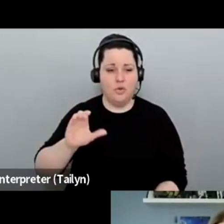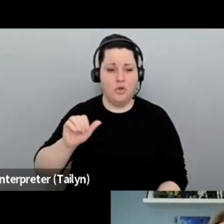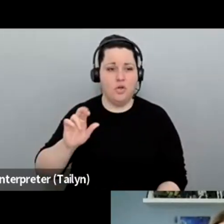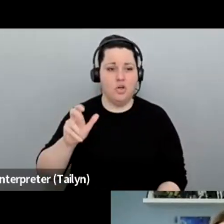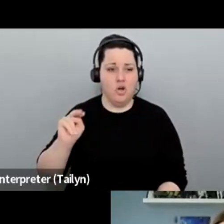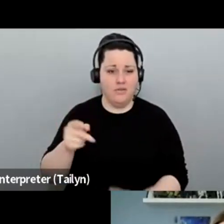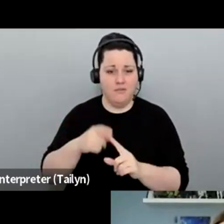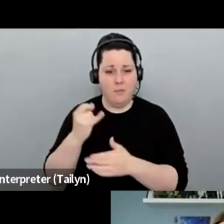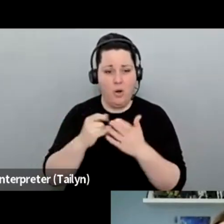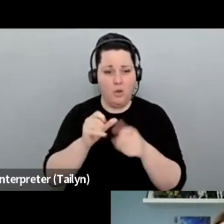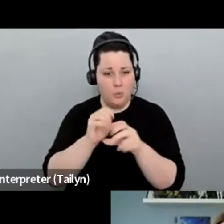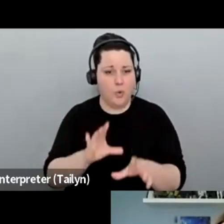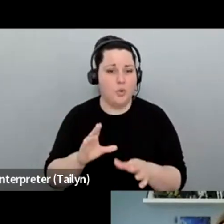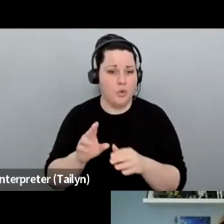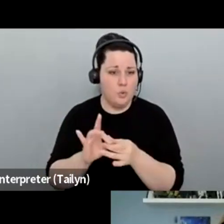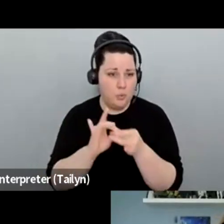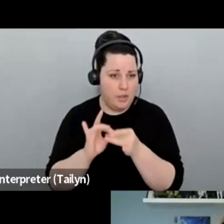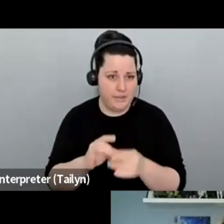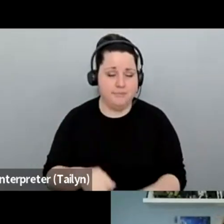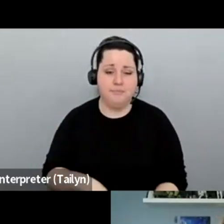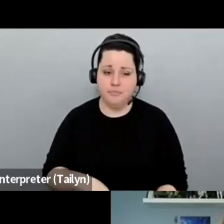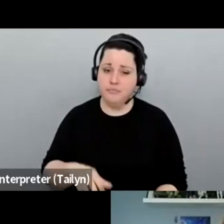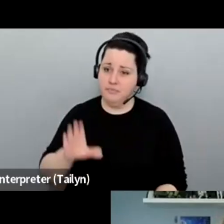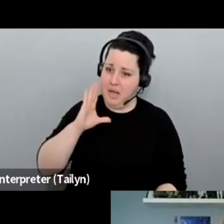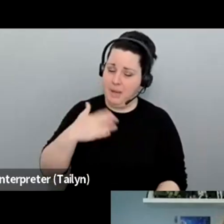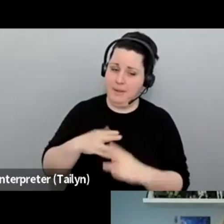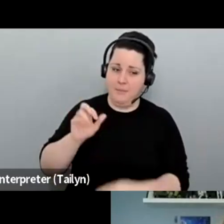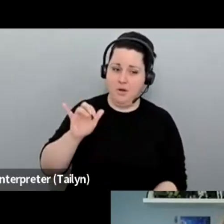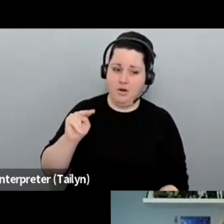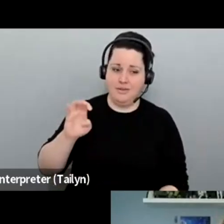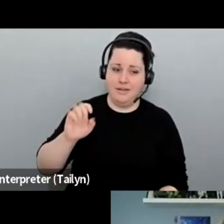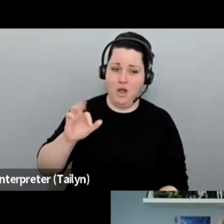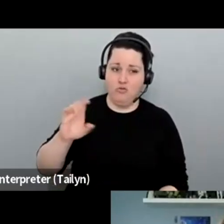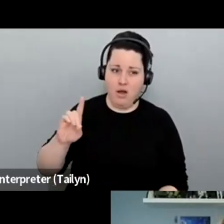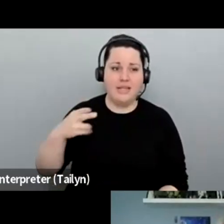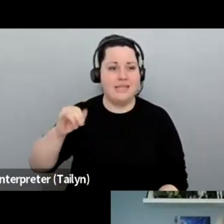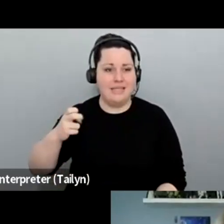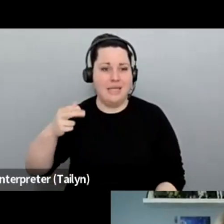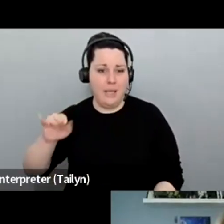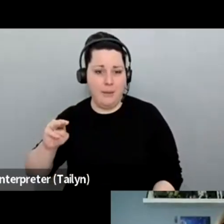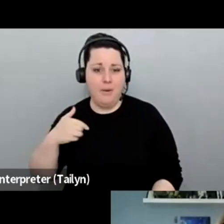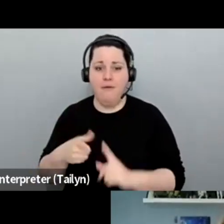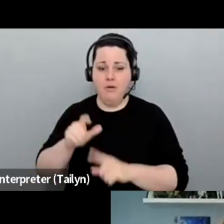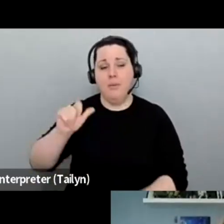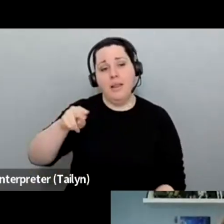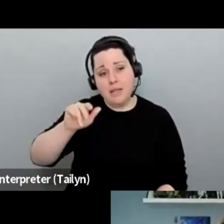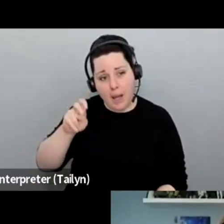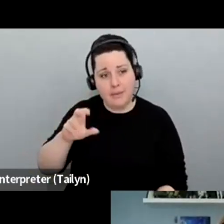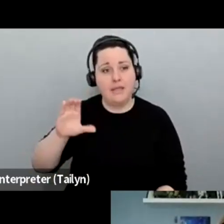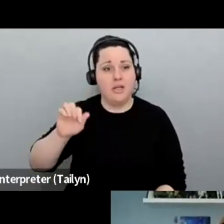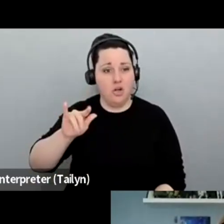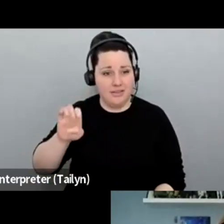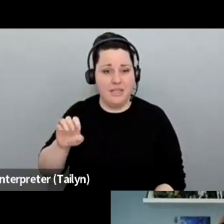from Arts Workers United. Hi there, my name is Carson Elrod, he, him. I'm coming from the land of the Lenape and Canarsie out